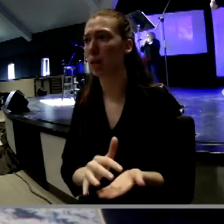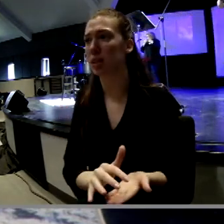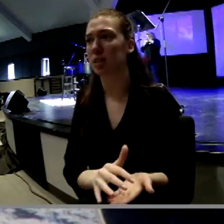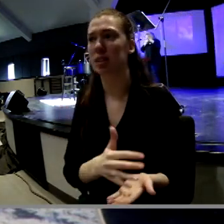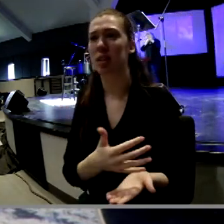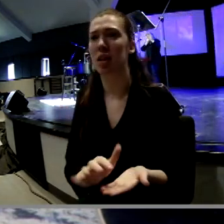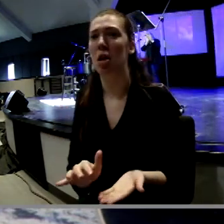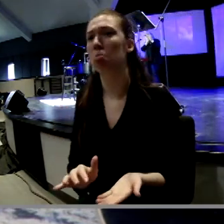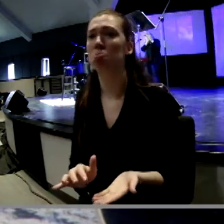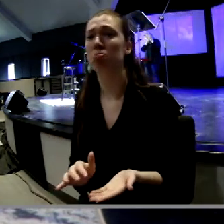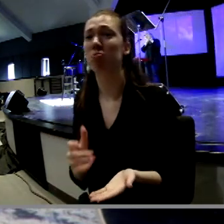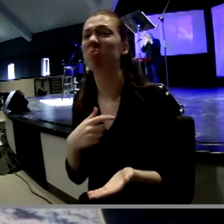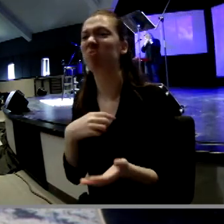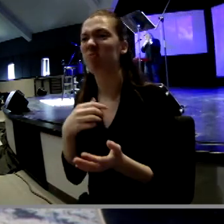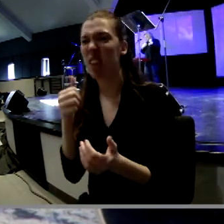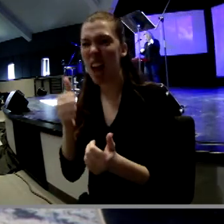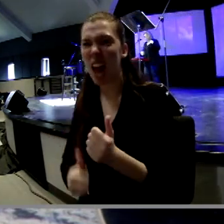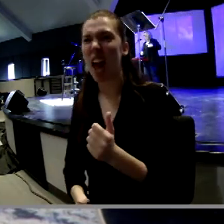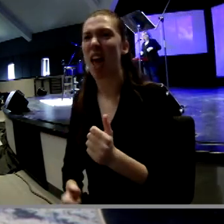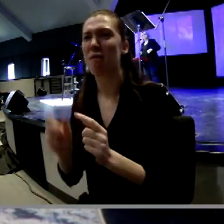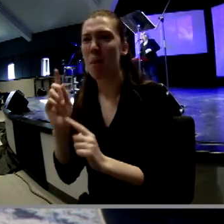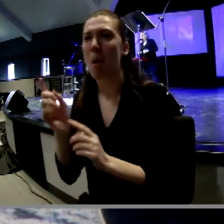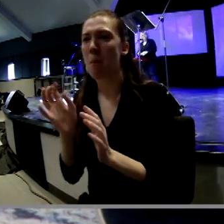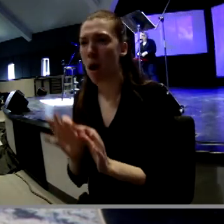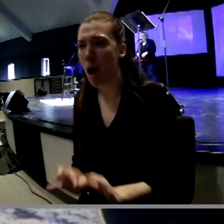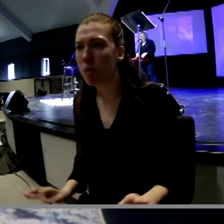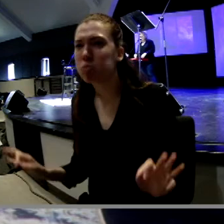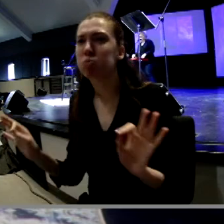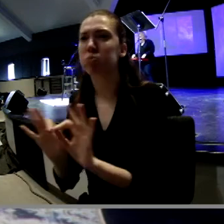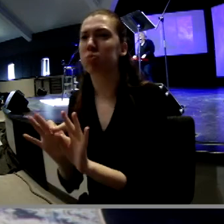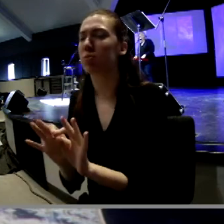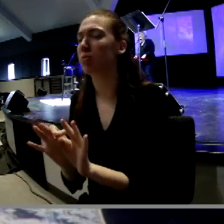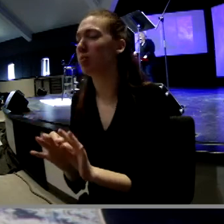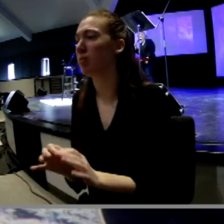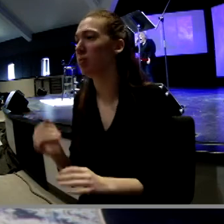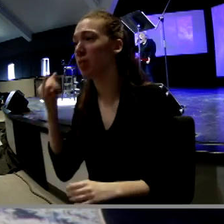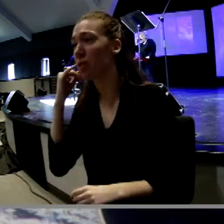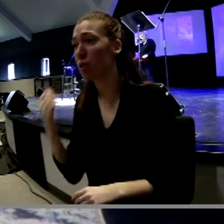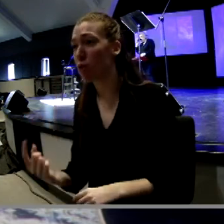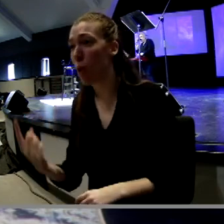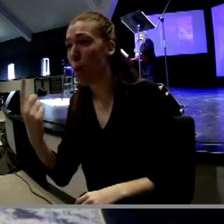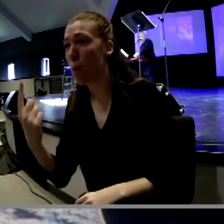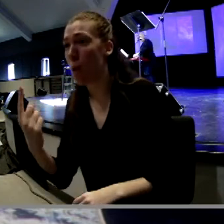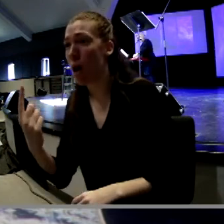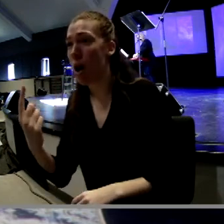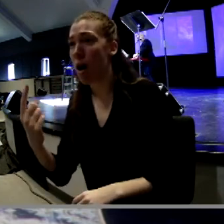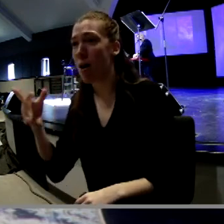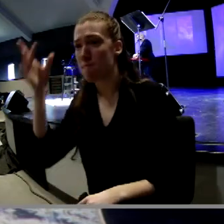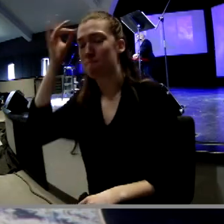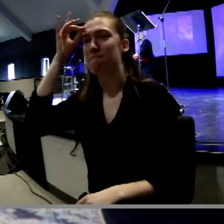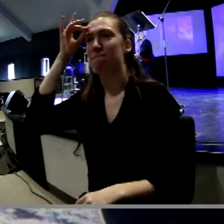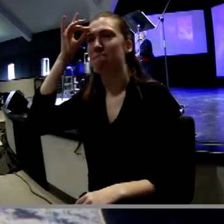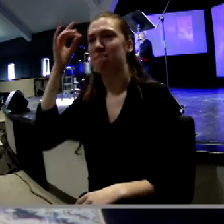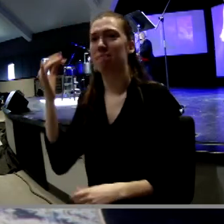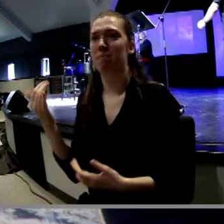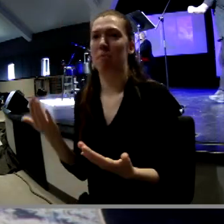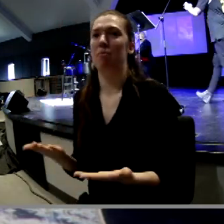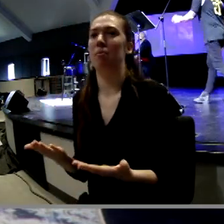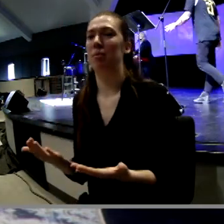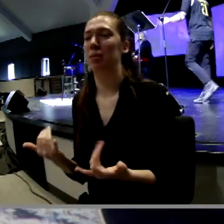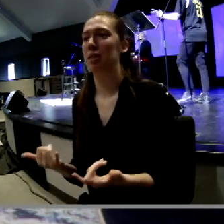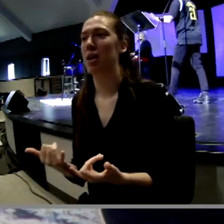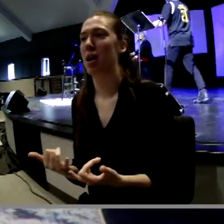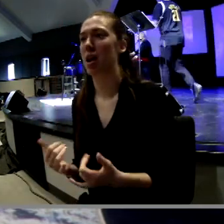us to see the people in our life, Lord, specifically. If there's one takeaway, church, if there's one takeaway I want you to grab from this message, is